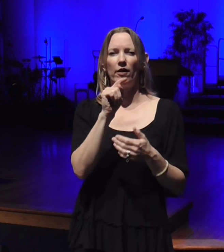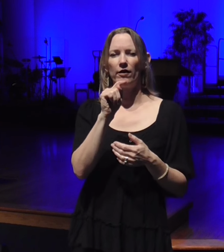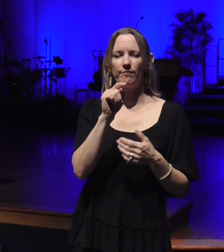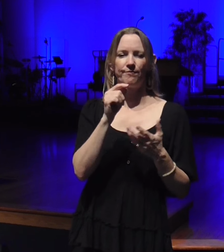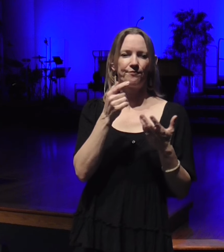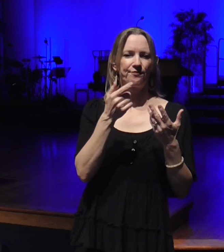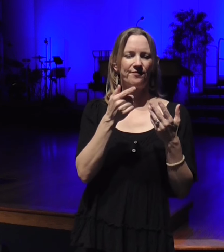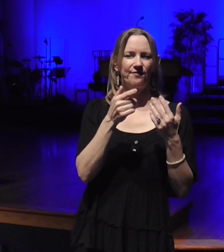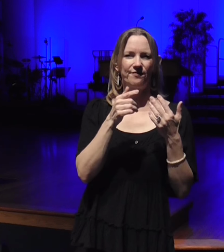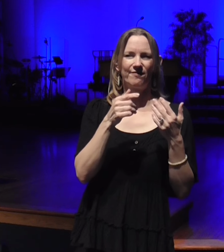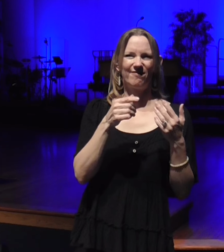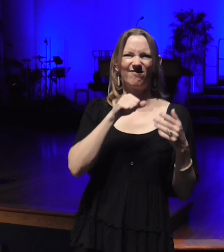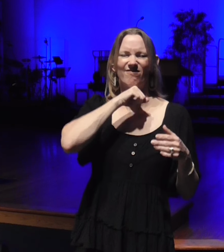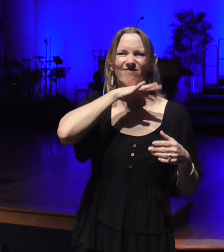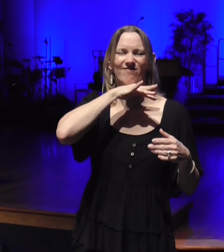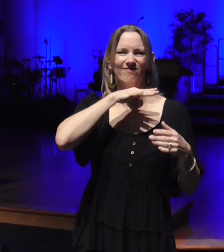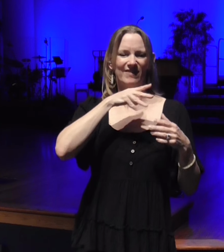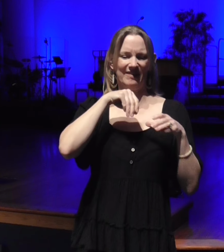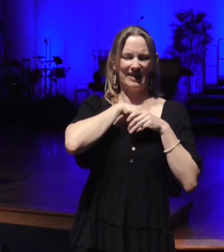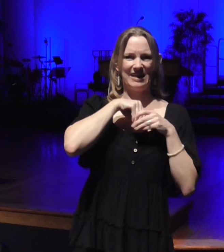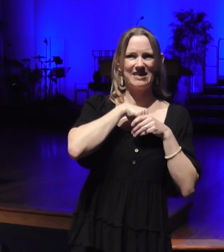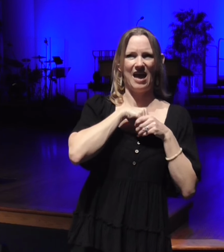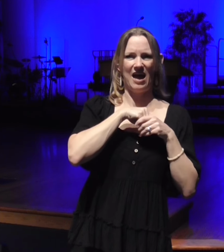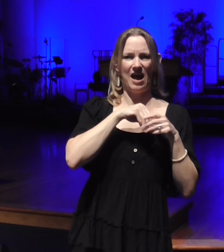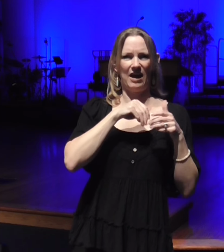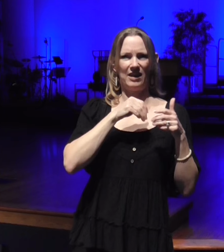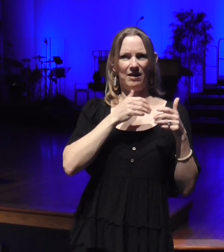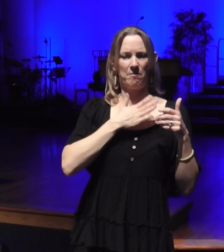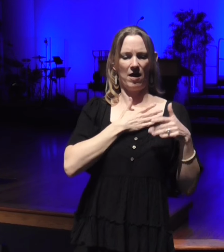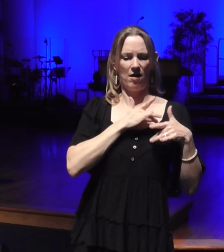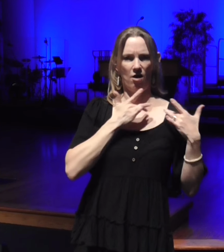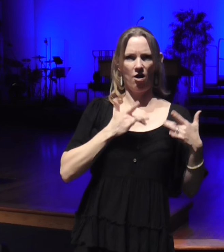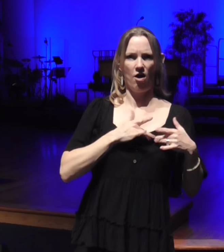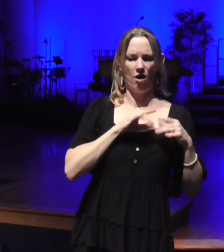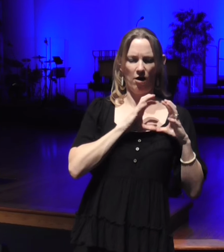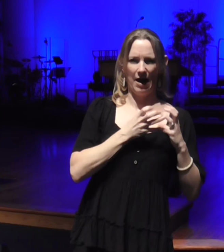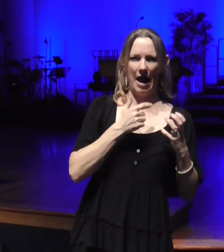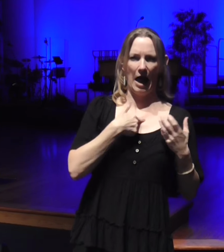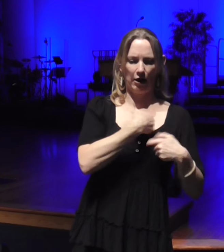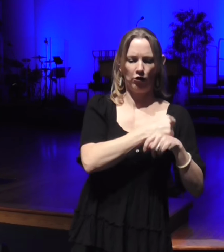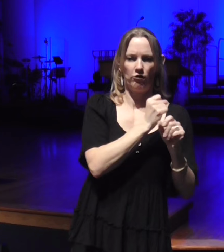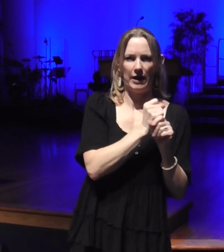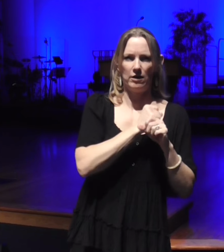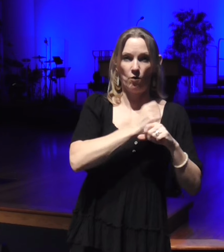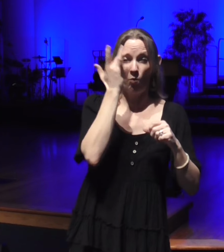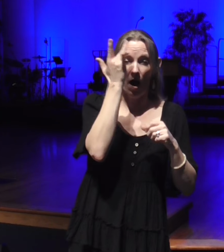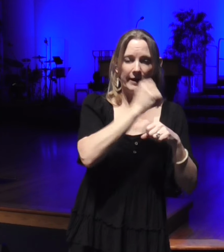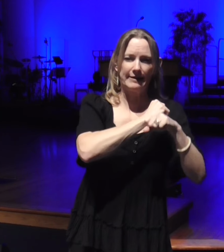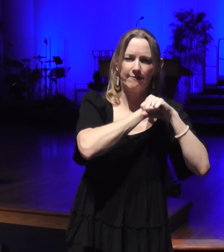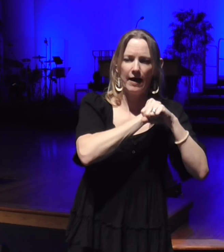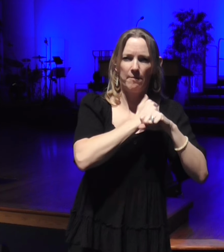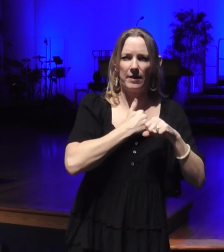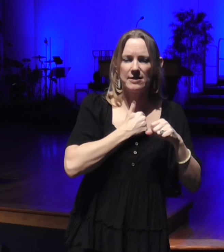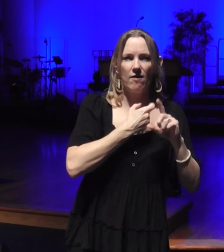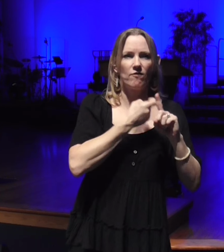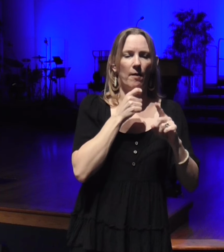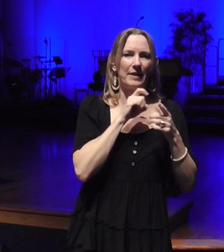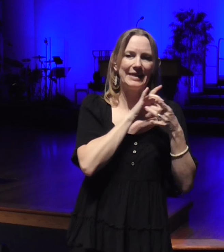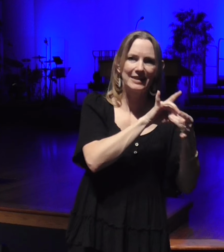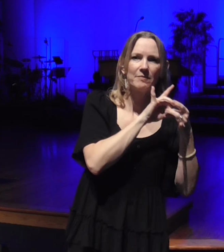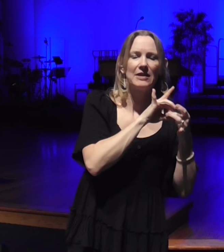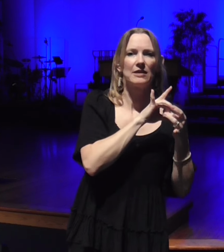the plaque that I have mentally created to put around my heart, to defend myself from intimacy and vulnerability